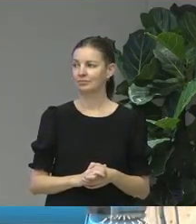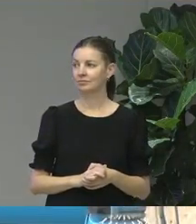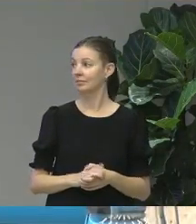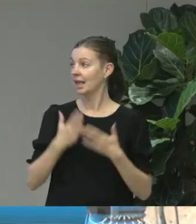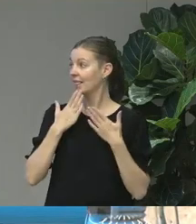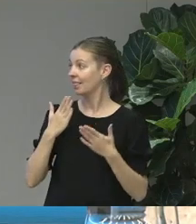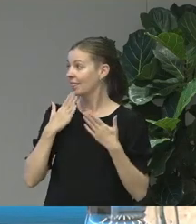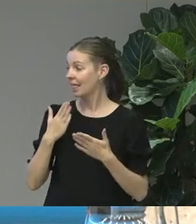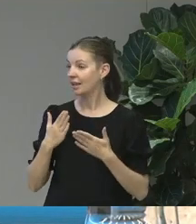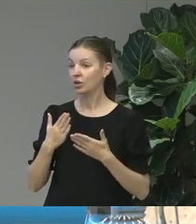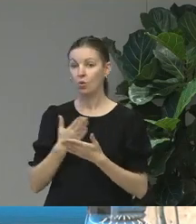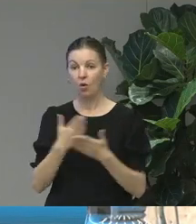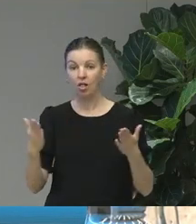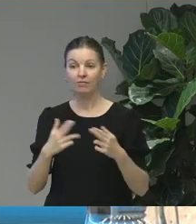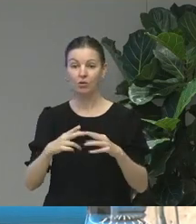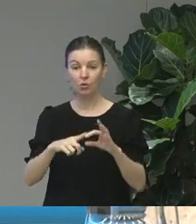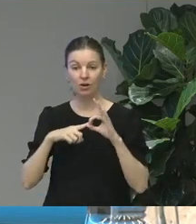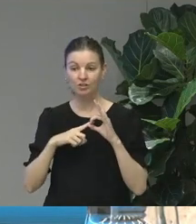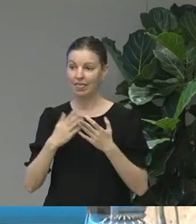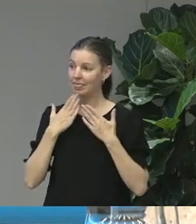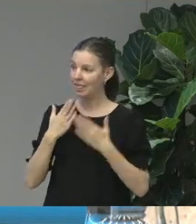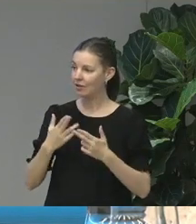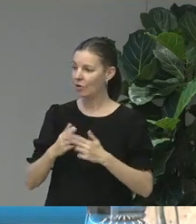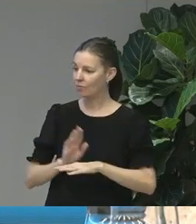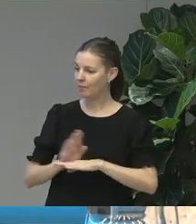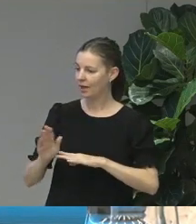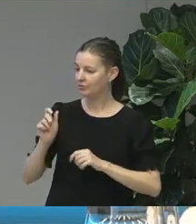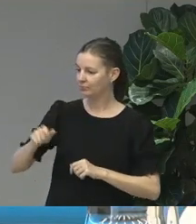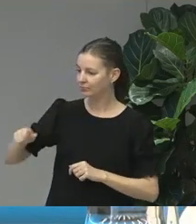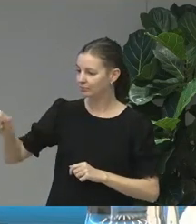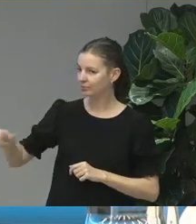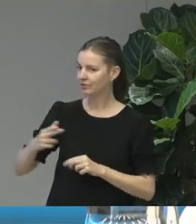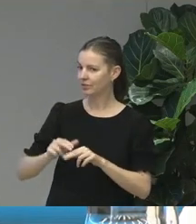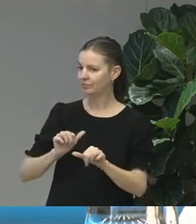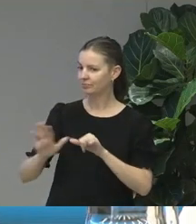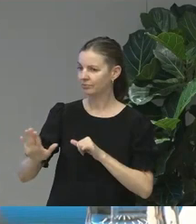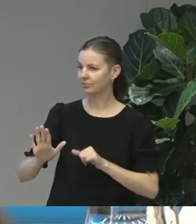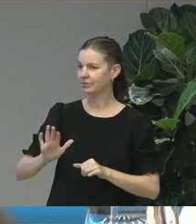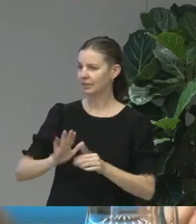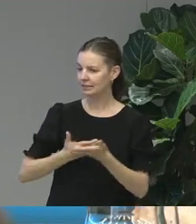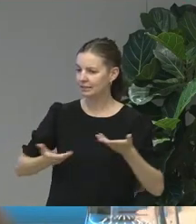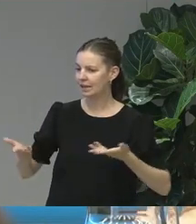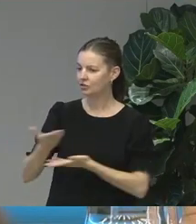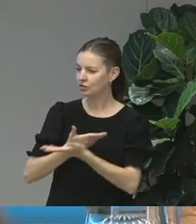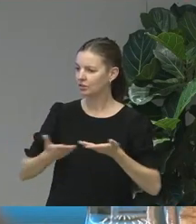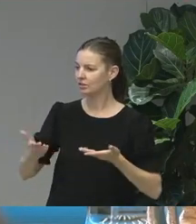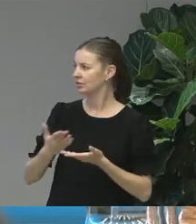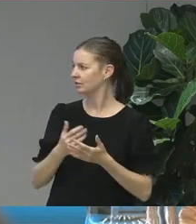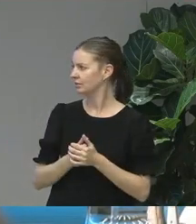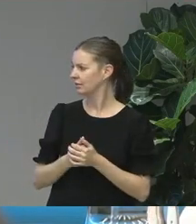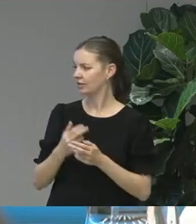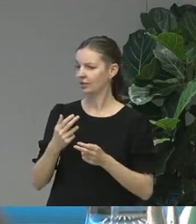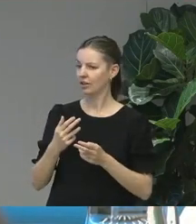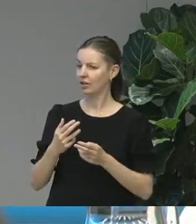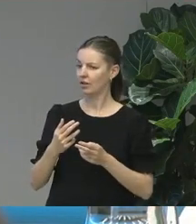Thank you all for your questions, and thank you to our panellists for that wonderful and fascinating discussion. And for me, thank you for starting